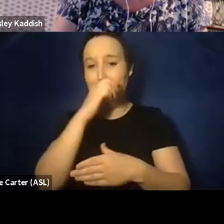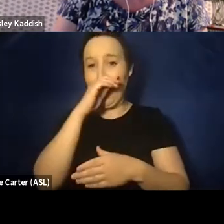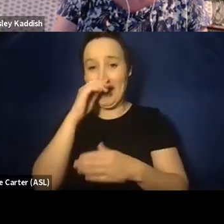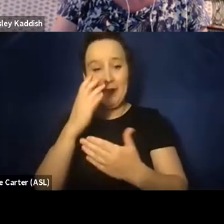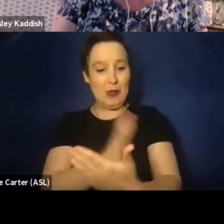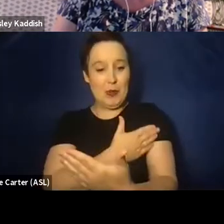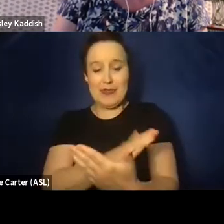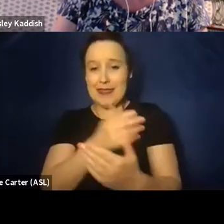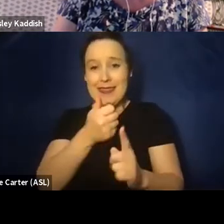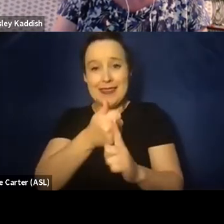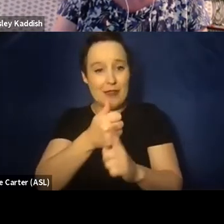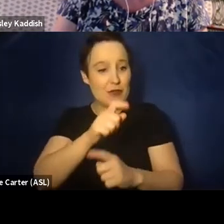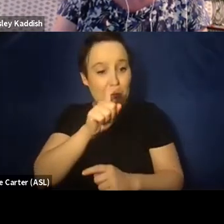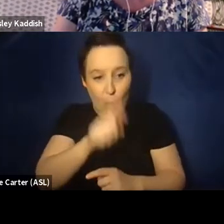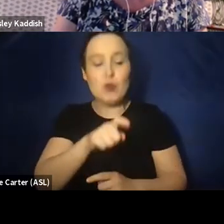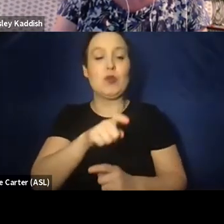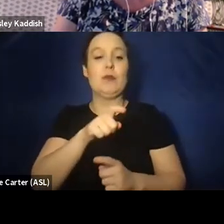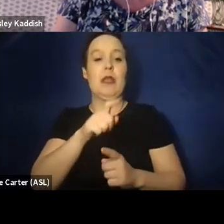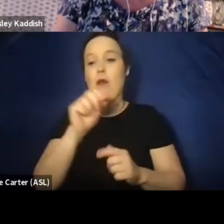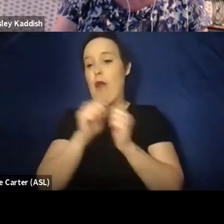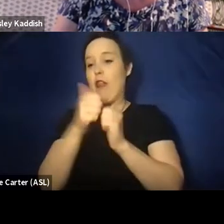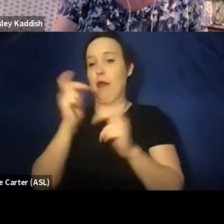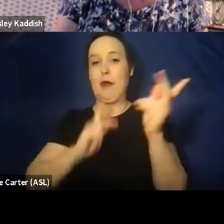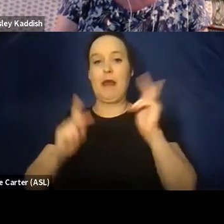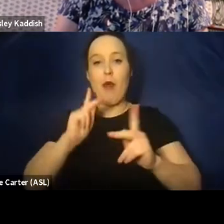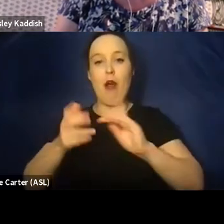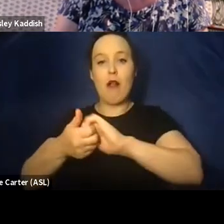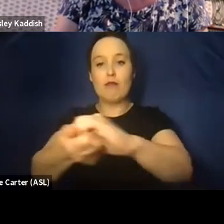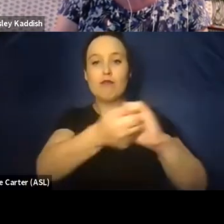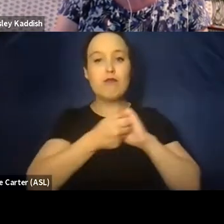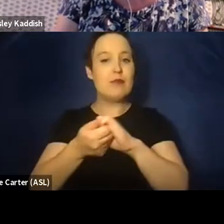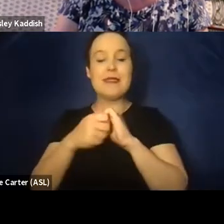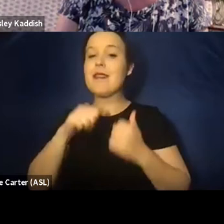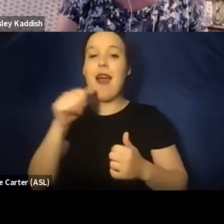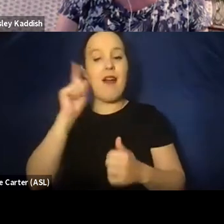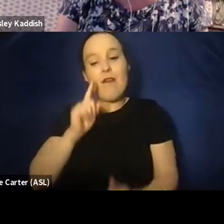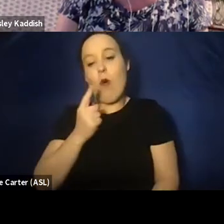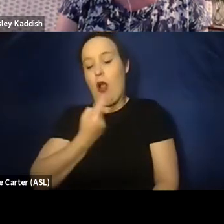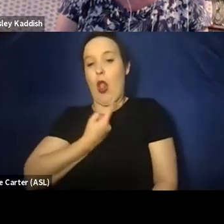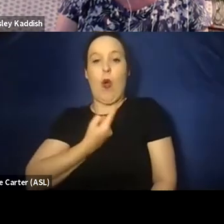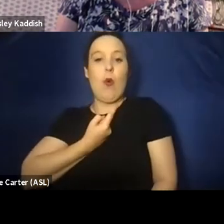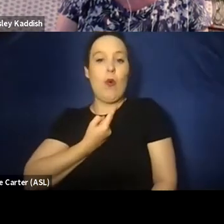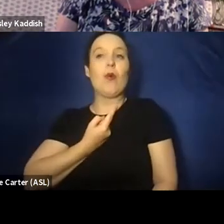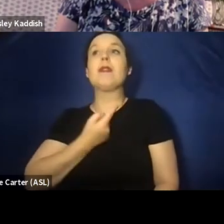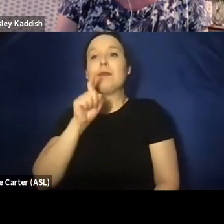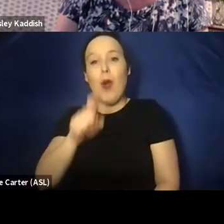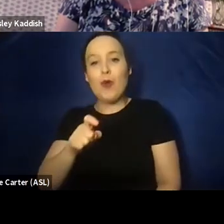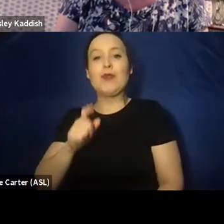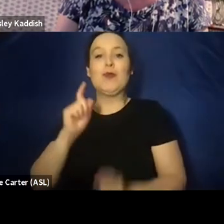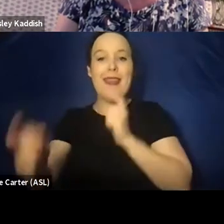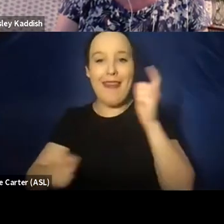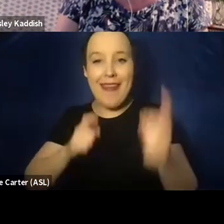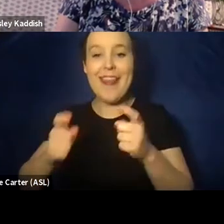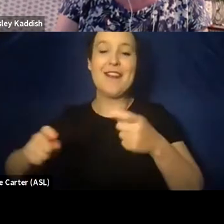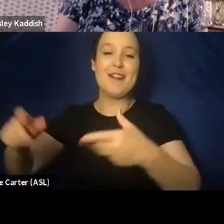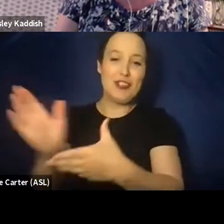nature. It's not a solitary art. And everything about it is meant to be given and shared and reflected.